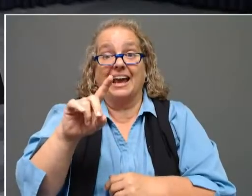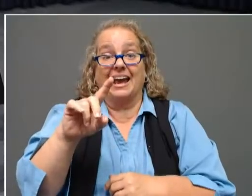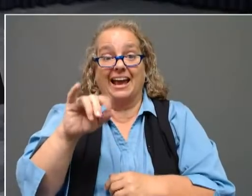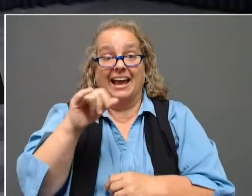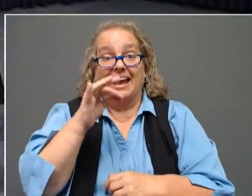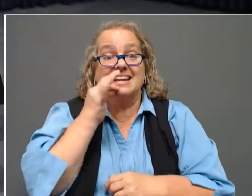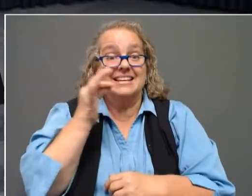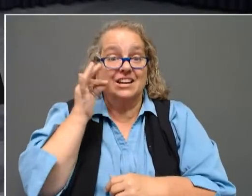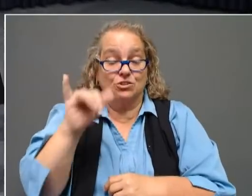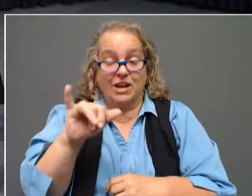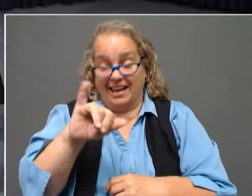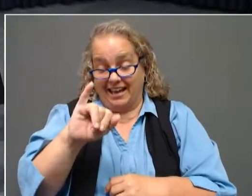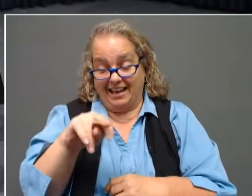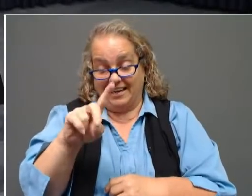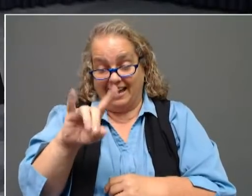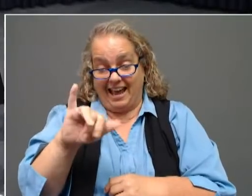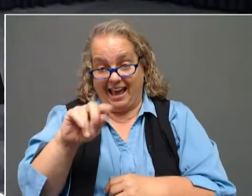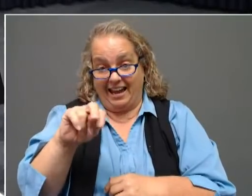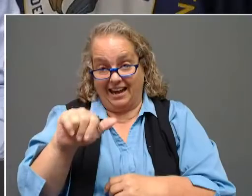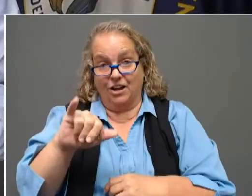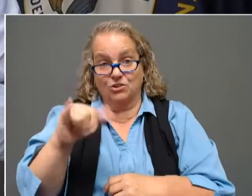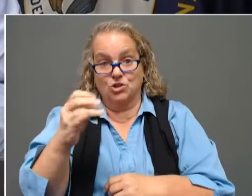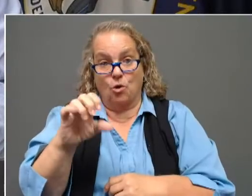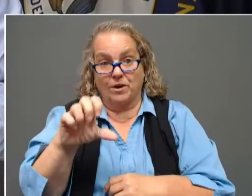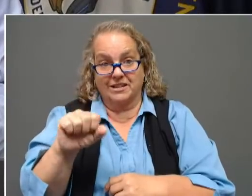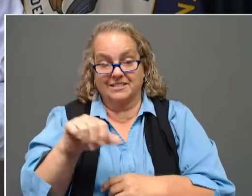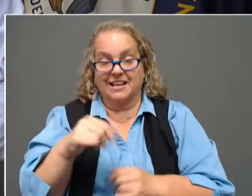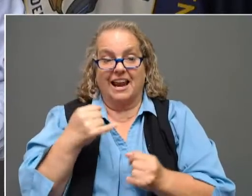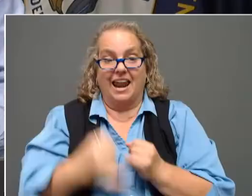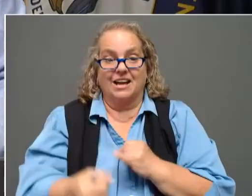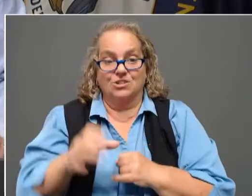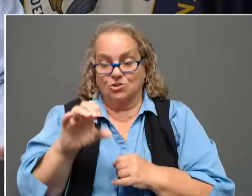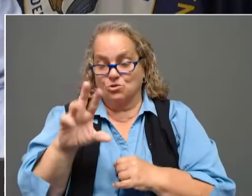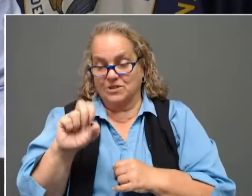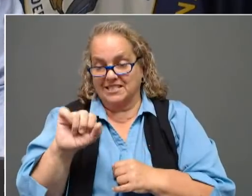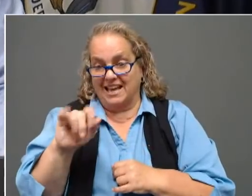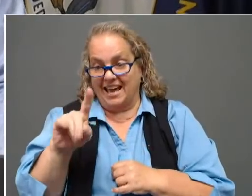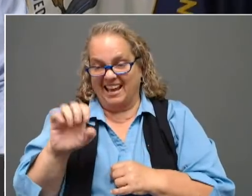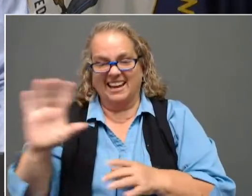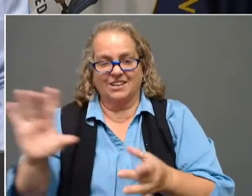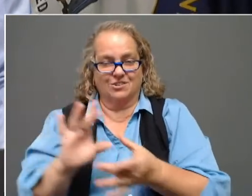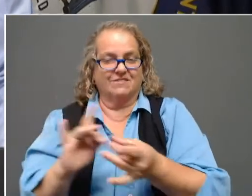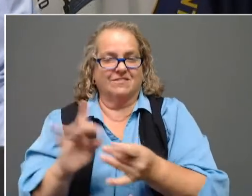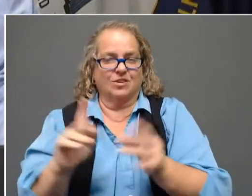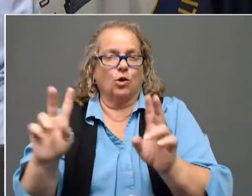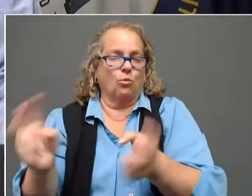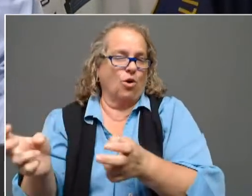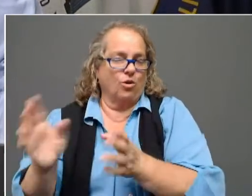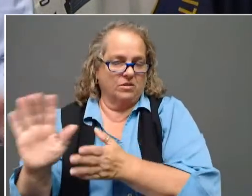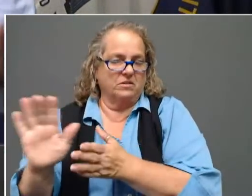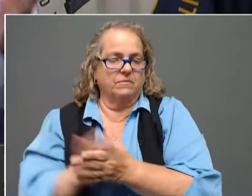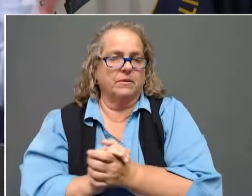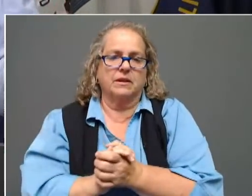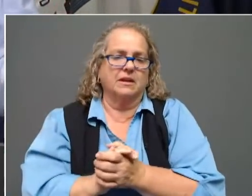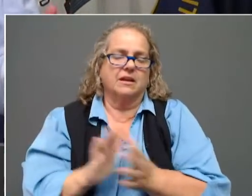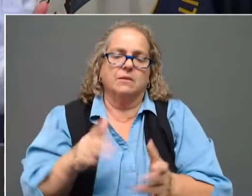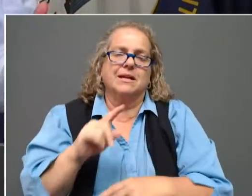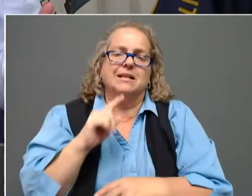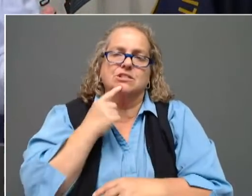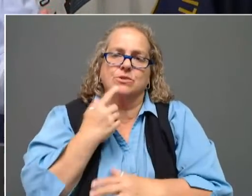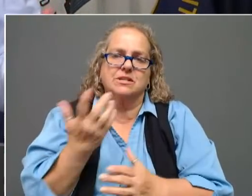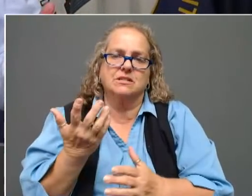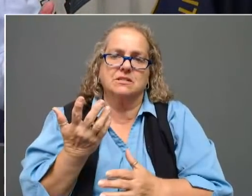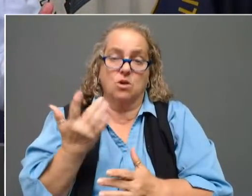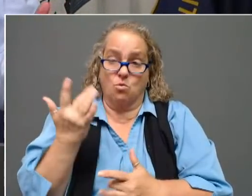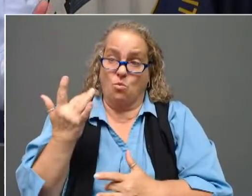there, not the newer one. Not the newer one. But in all seriousness, you get why he's fired up,